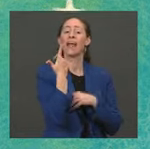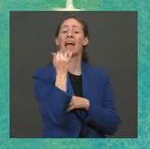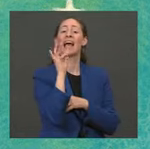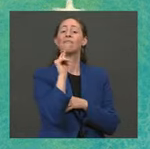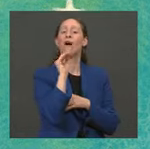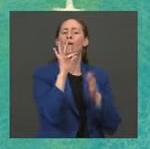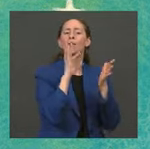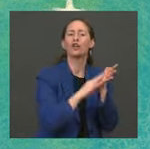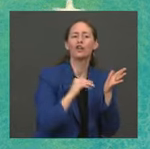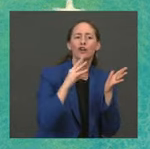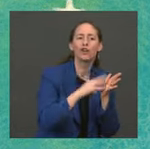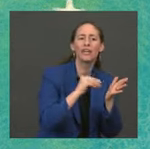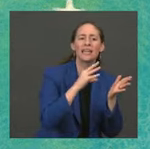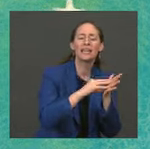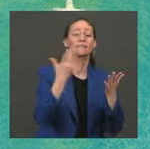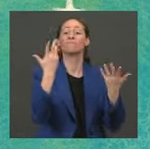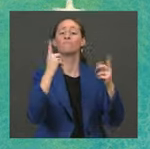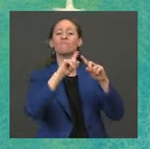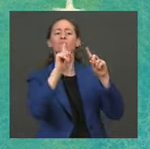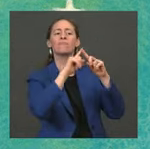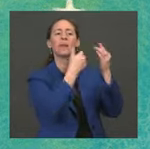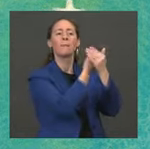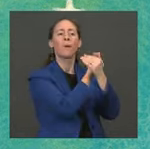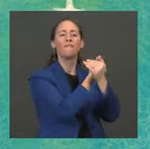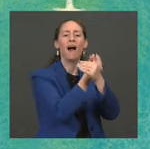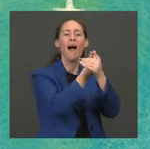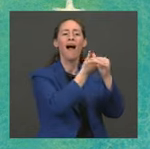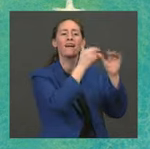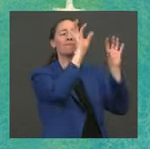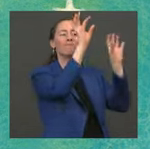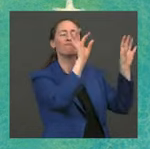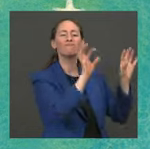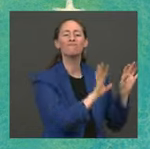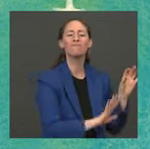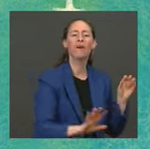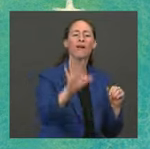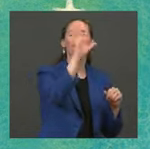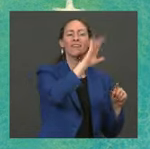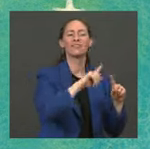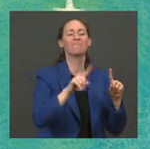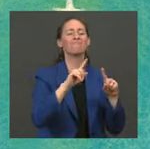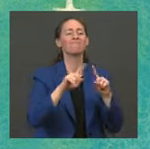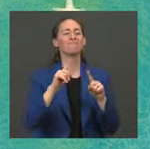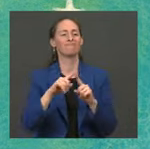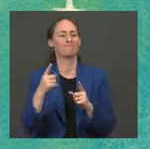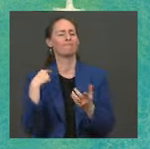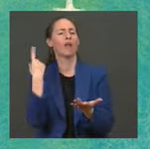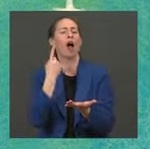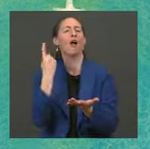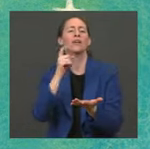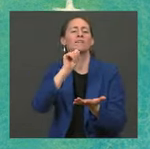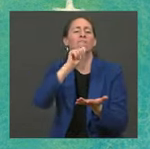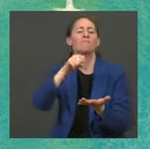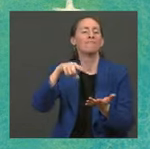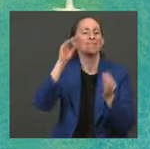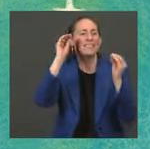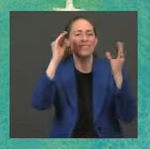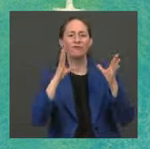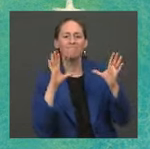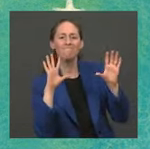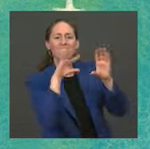education, and I love all the teachers in here who help with this because you all told me, I'm a teacher. So I